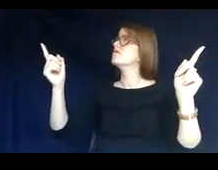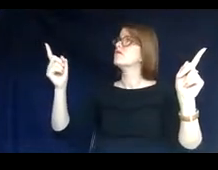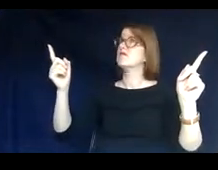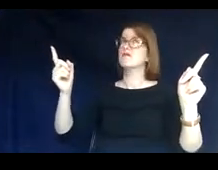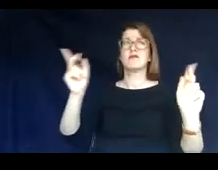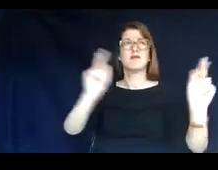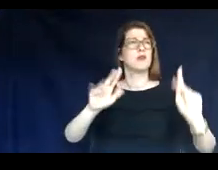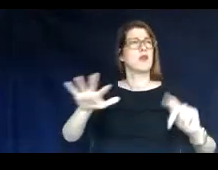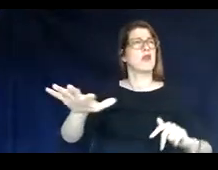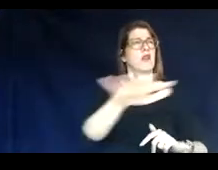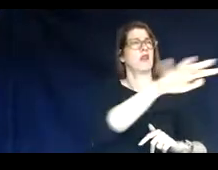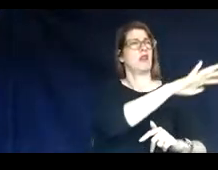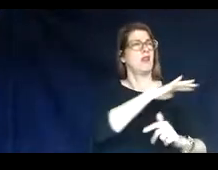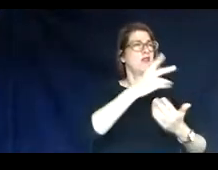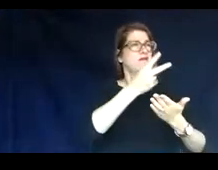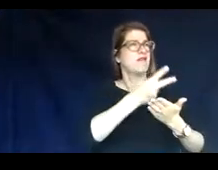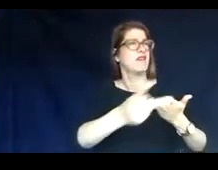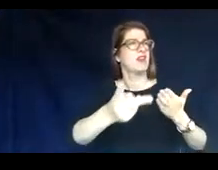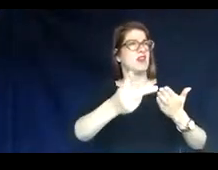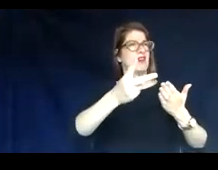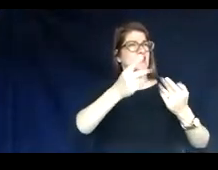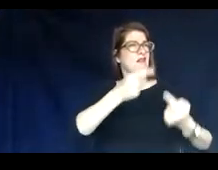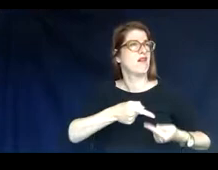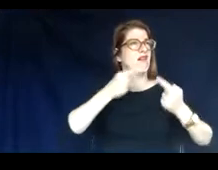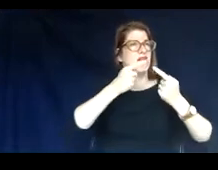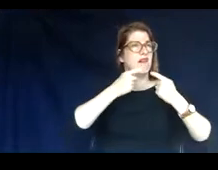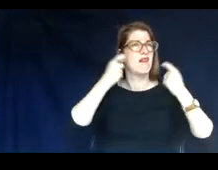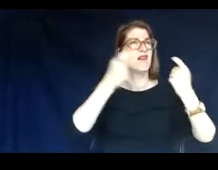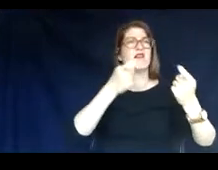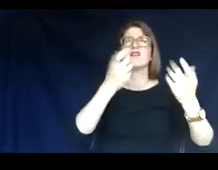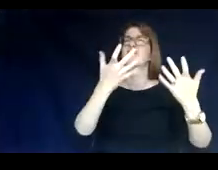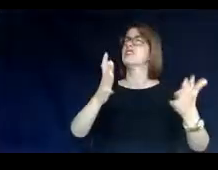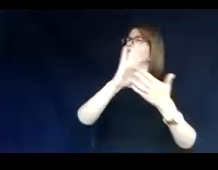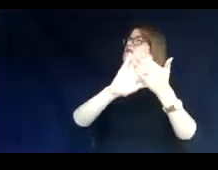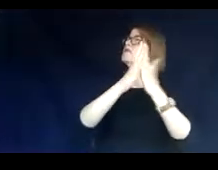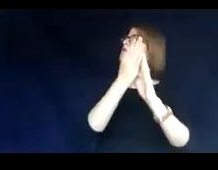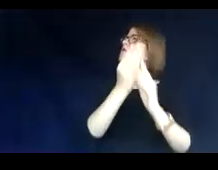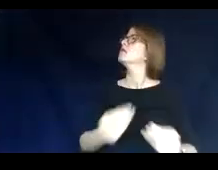speak, 100 billion failures disappear.